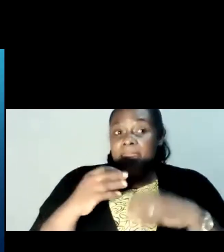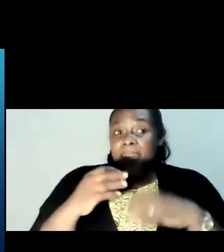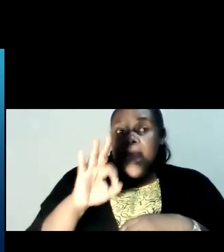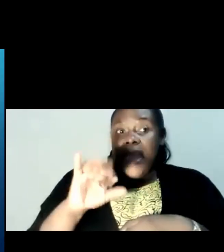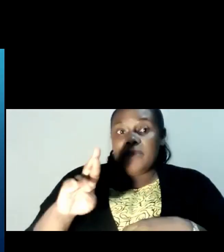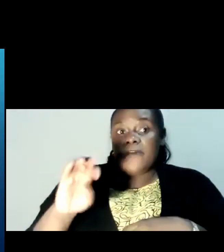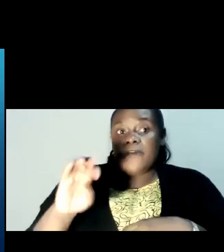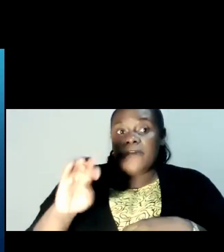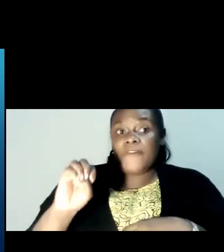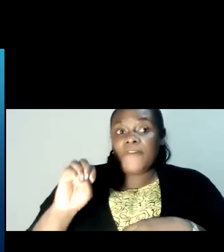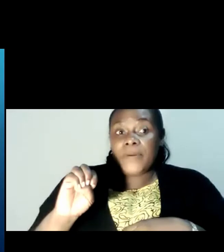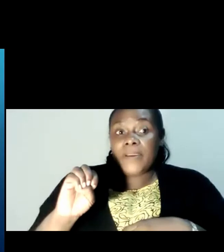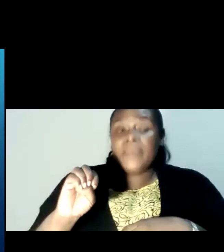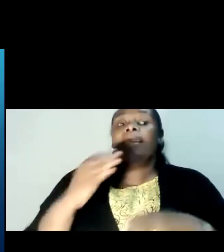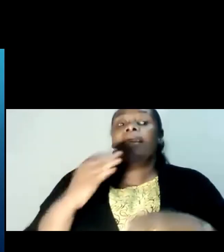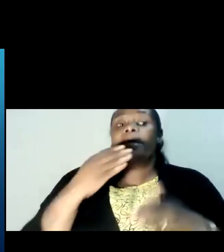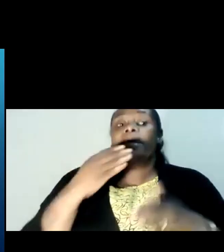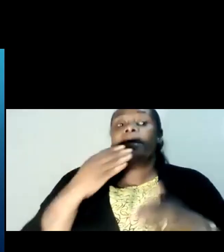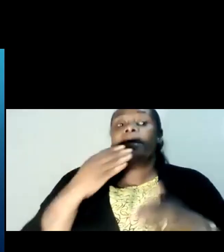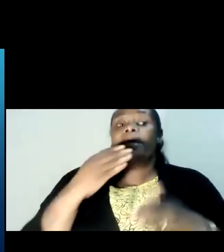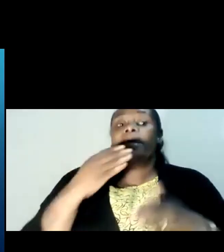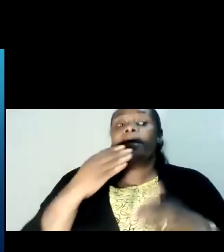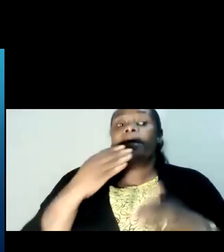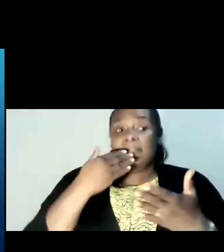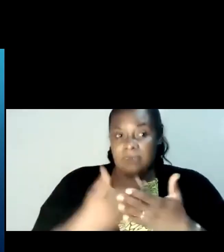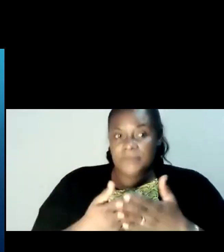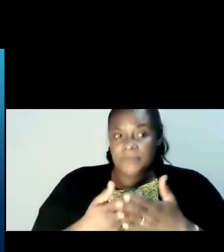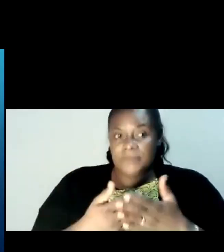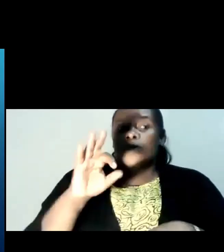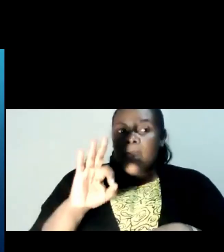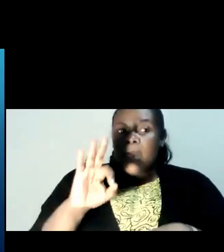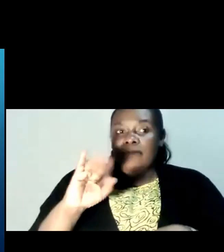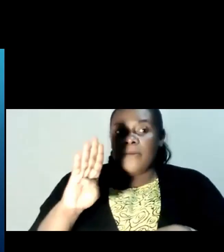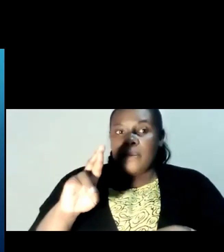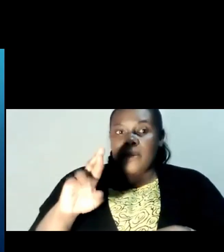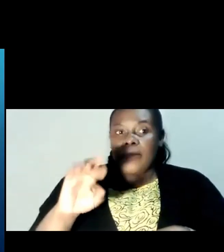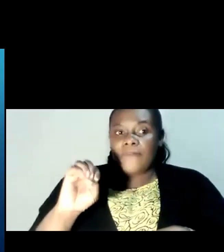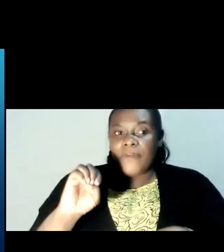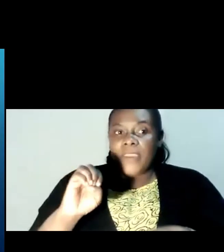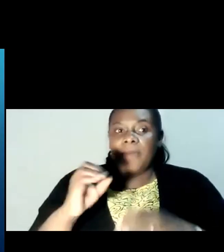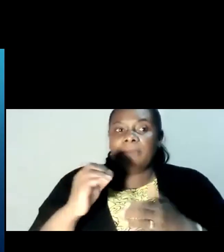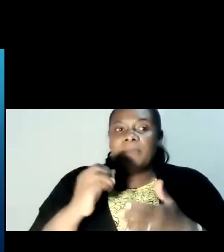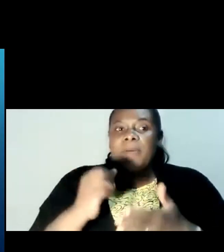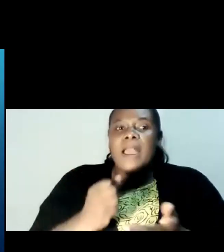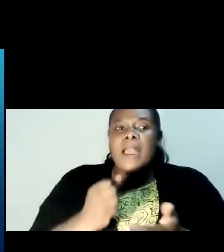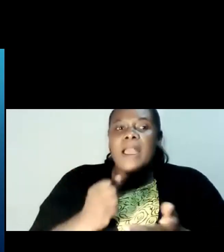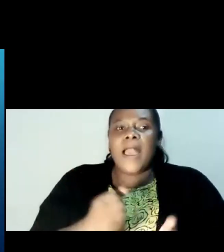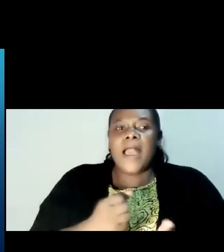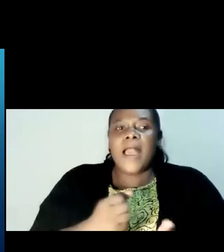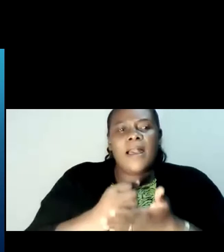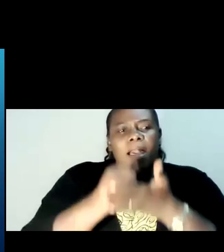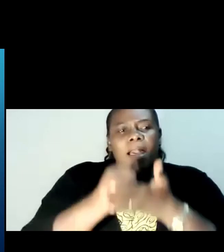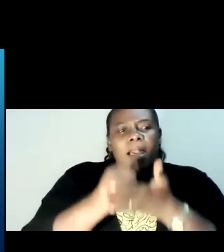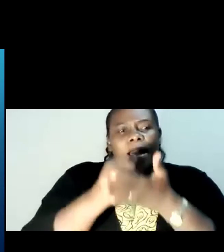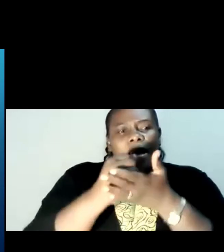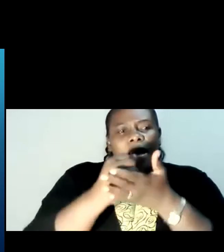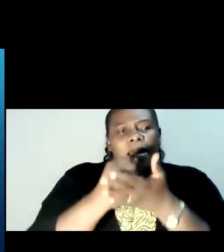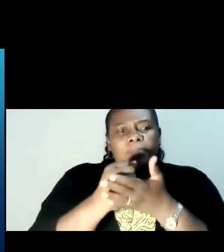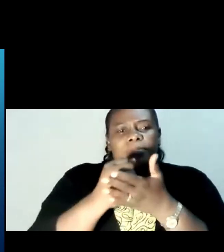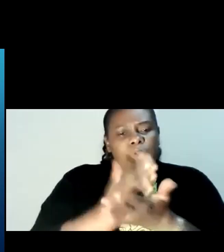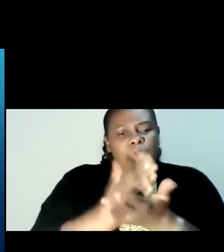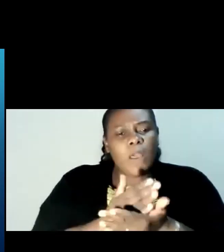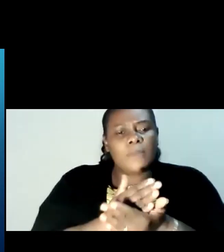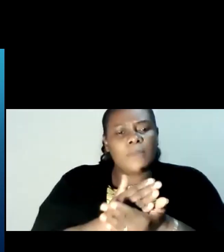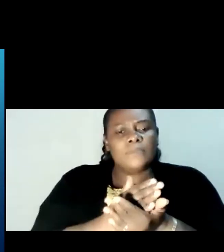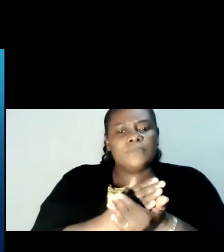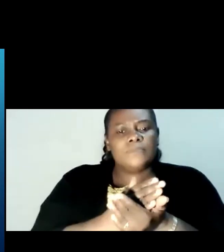Fiber helps to reduce cholesterol levels, so eating a high fiber diet is extremely important. These would include things like